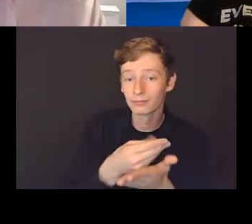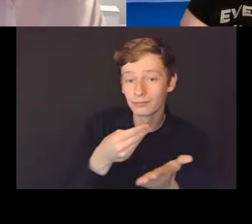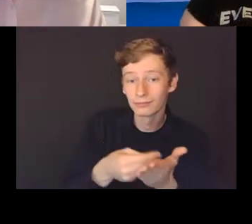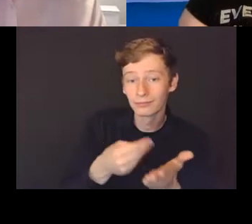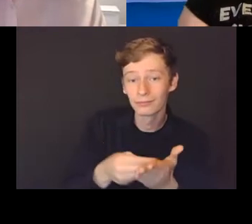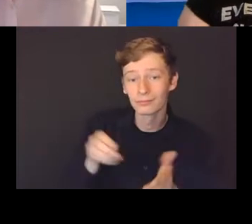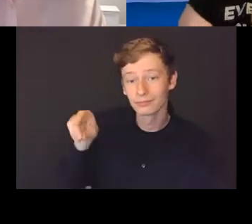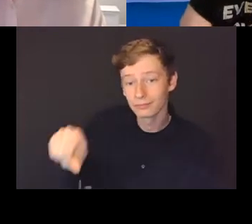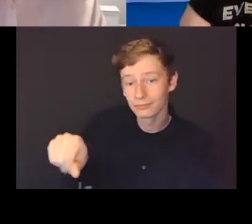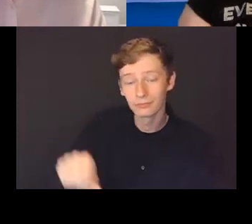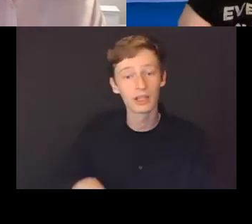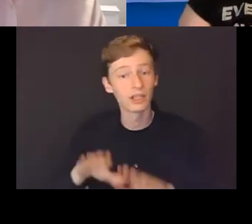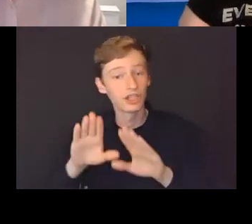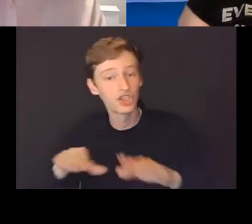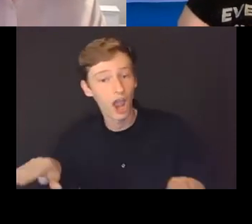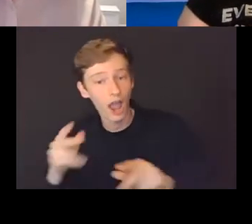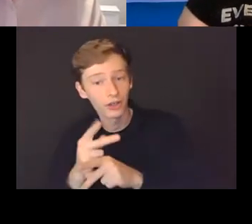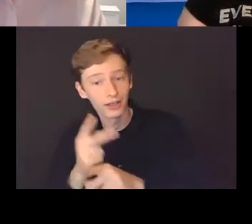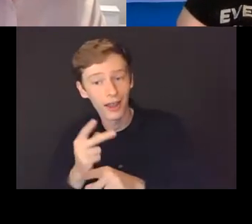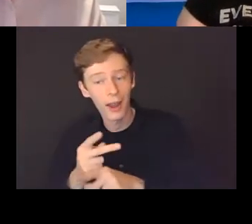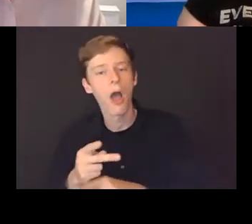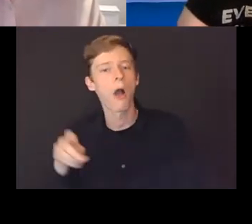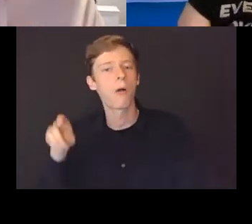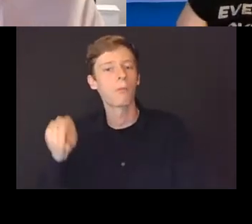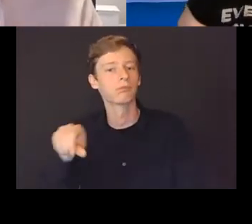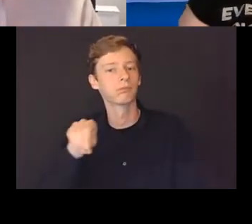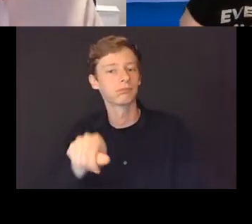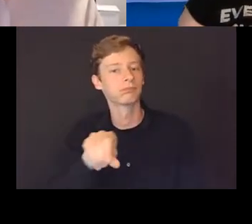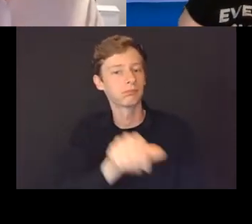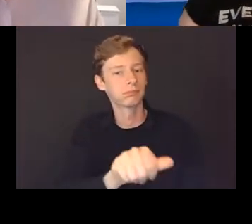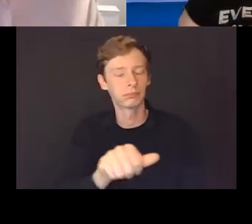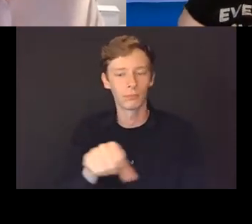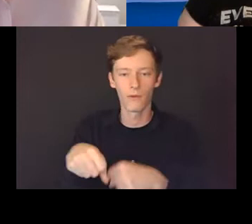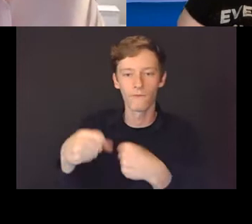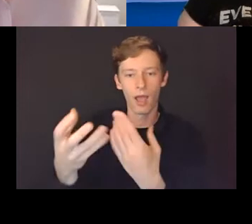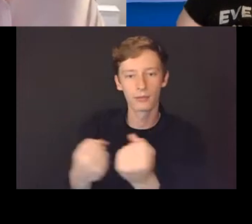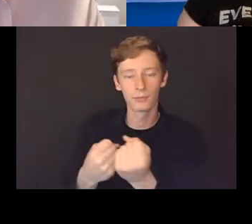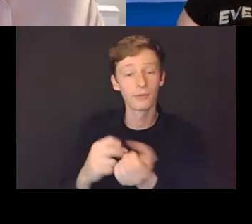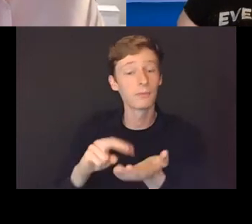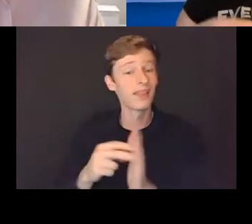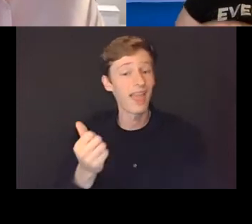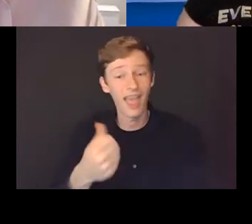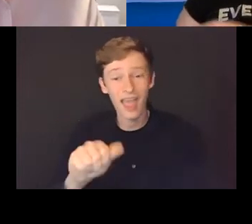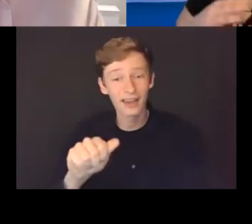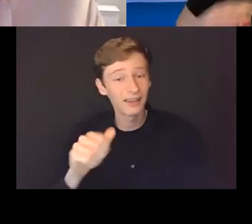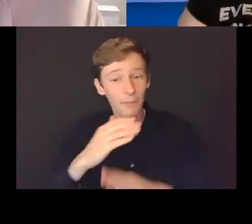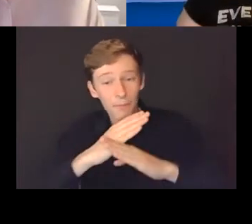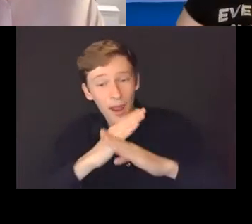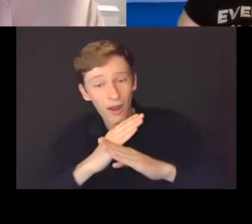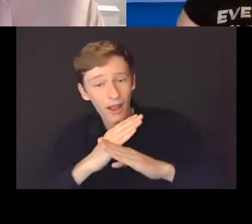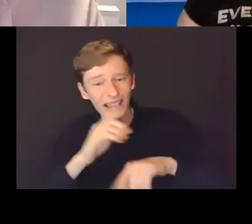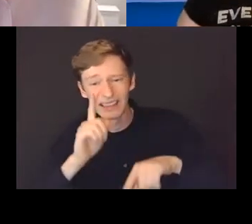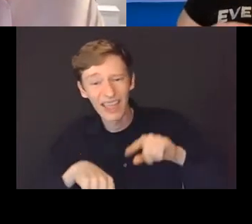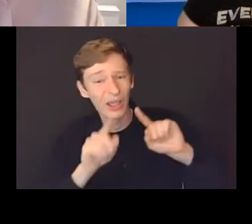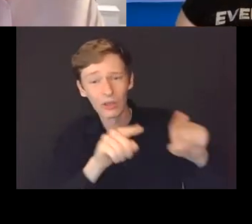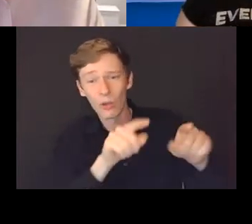for childcare. Essentially, any barrier that might keep someone from being able to access their abortion care, we are